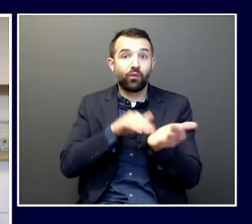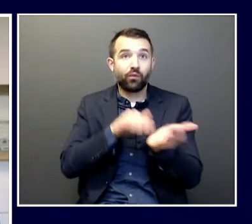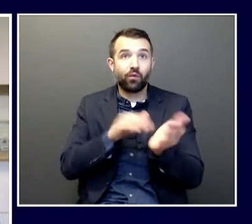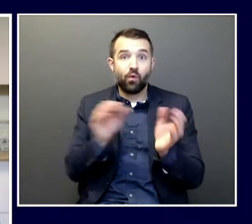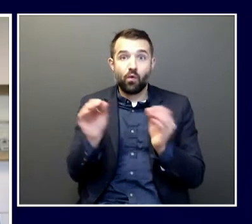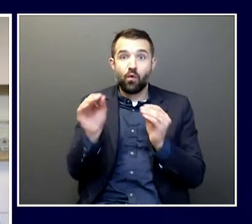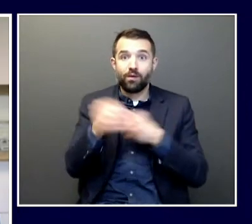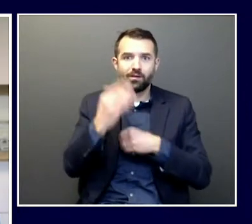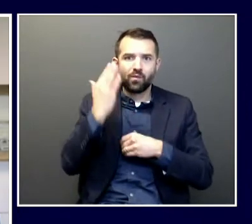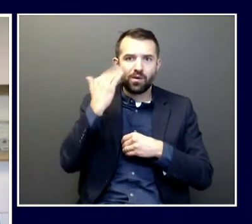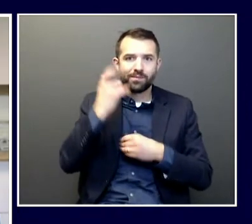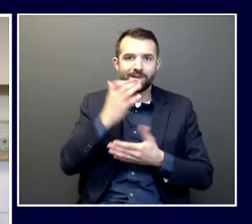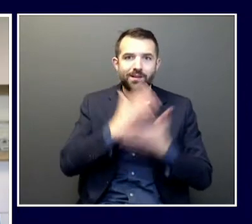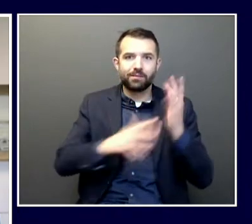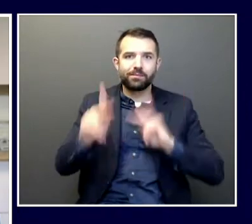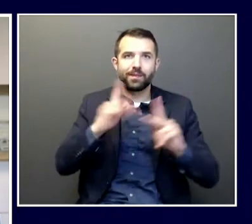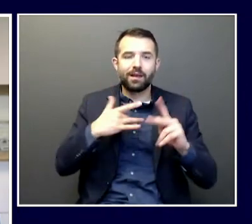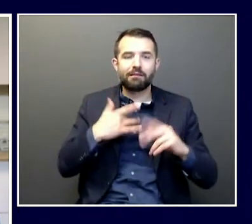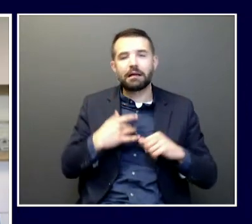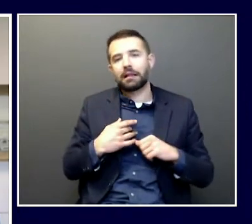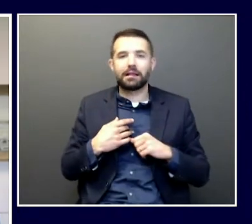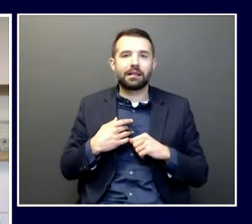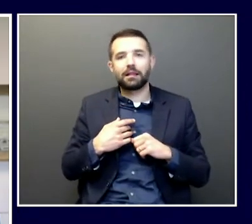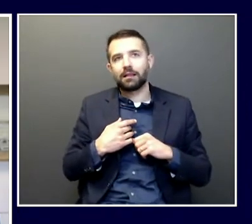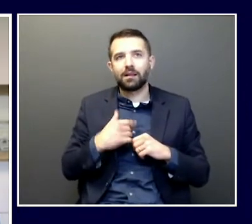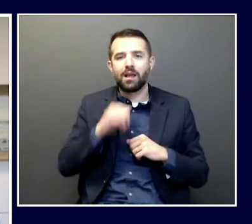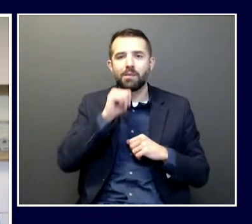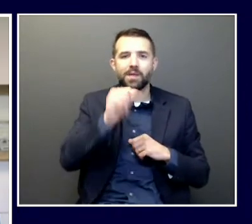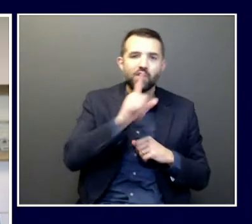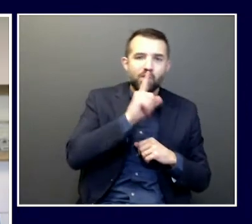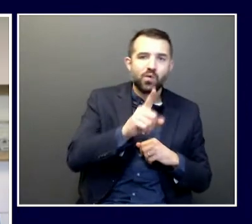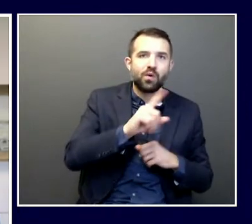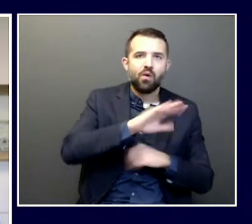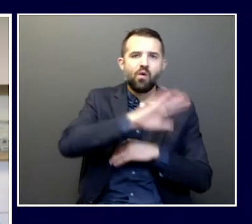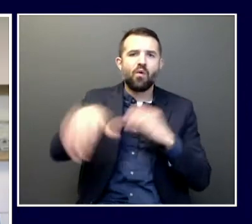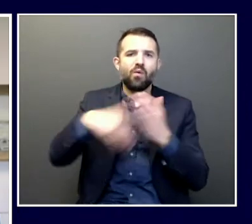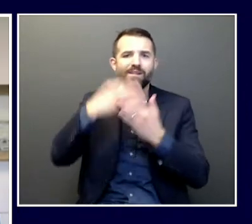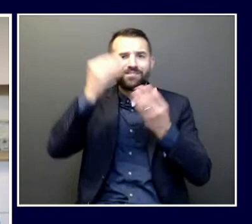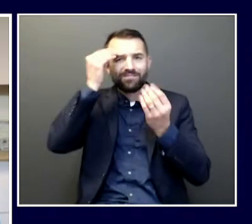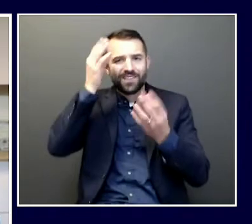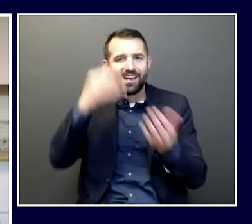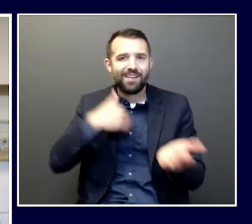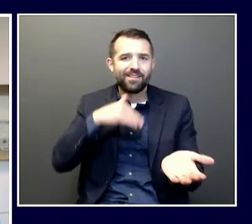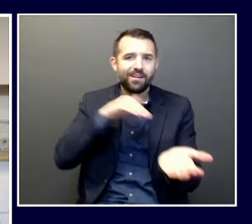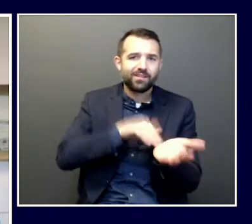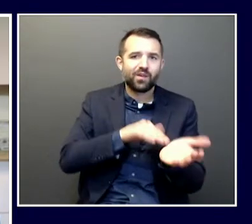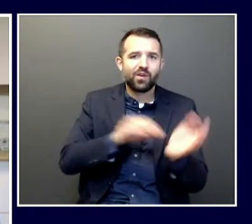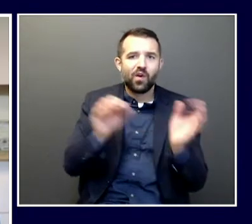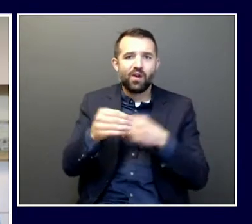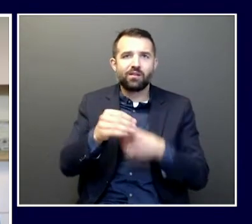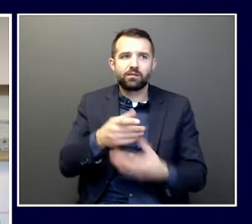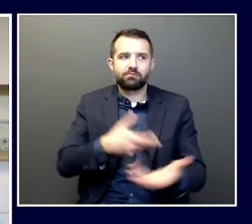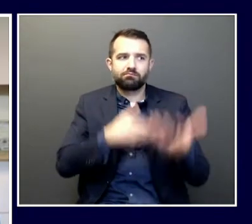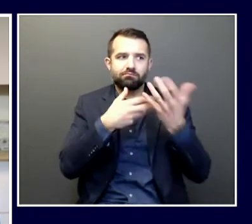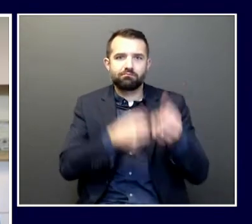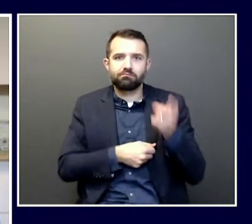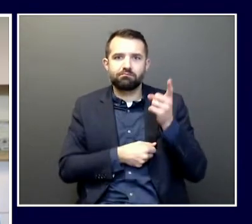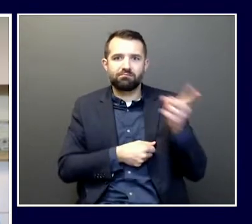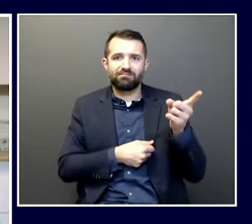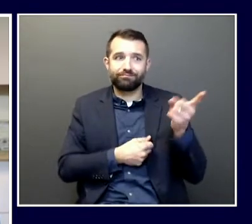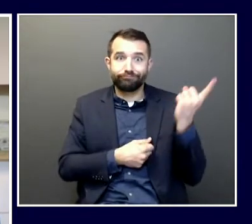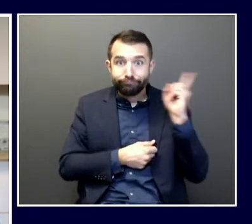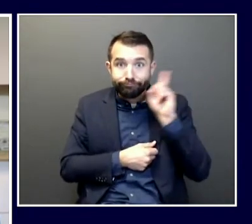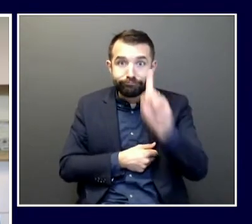they don't want to be out there with others, with their kids getting vaccinated, the doctor's office is the place to be. And so for this particular effort,